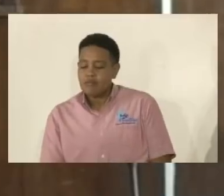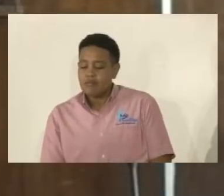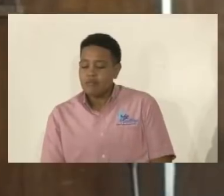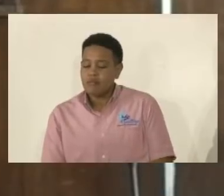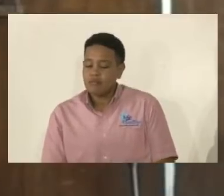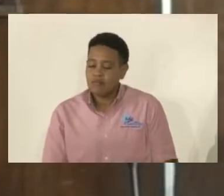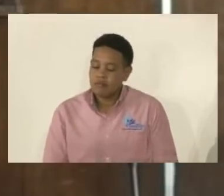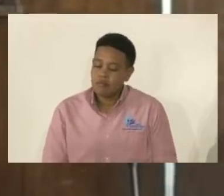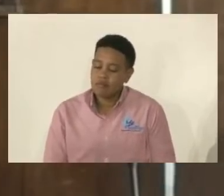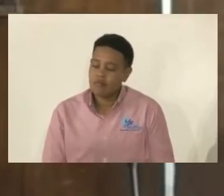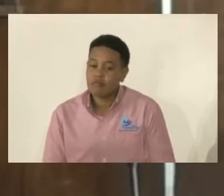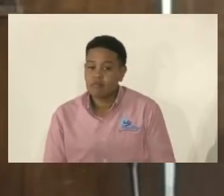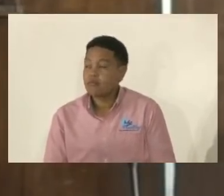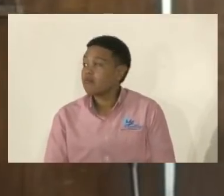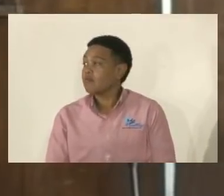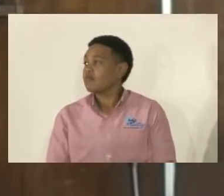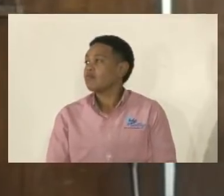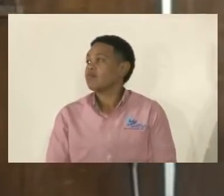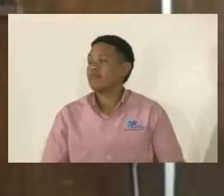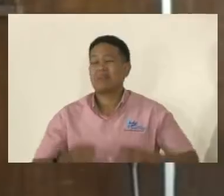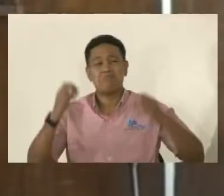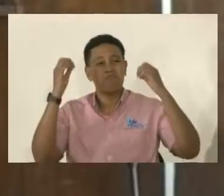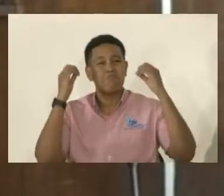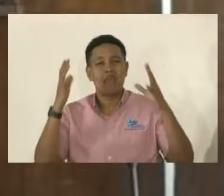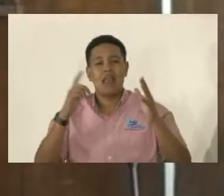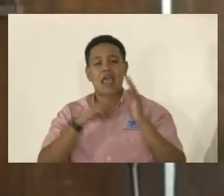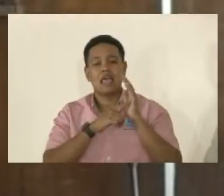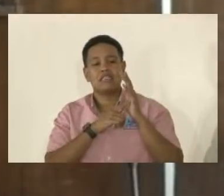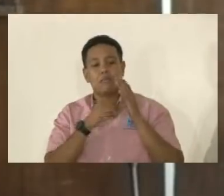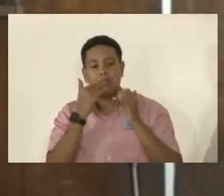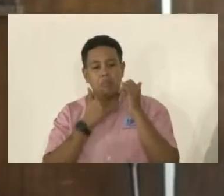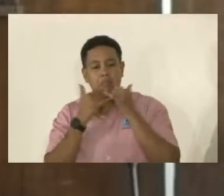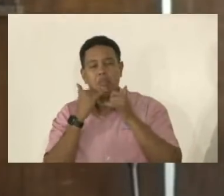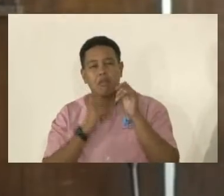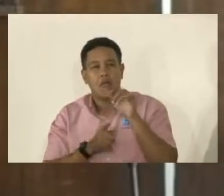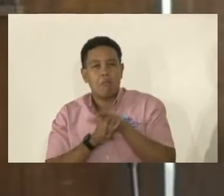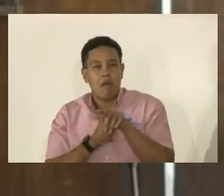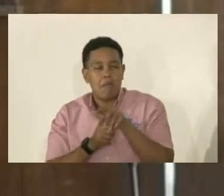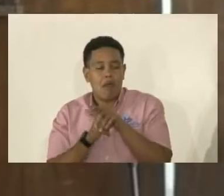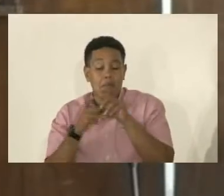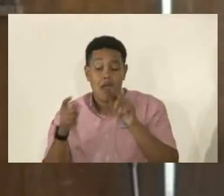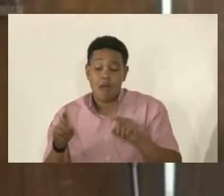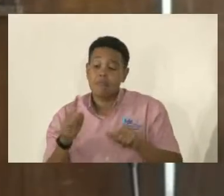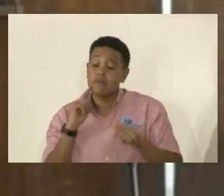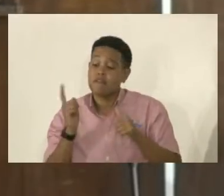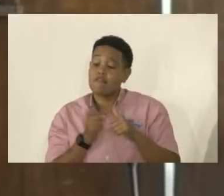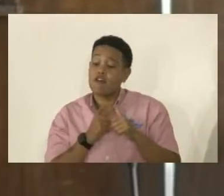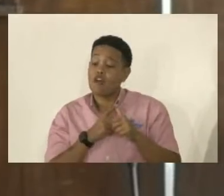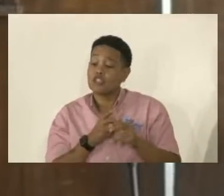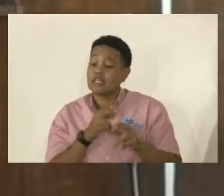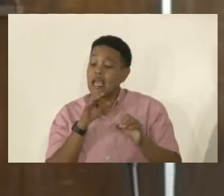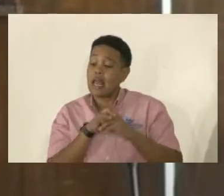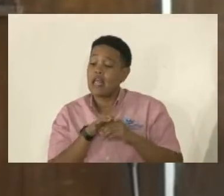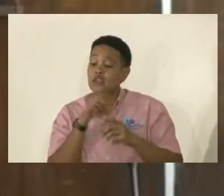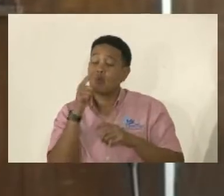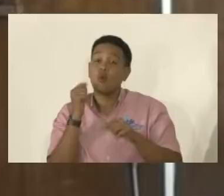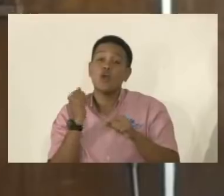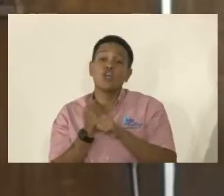There are many examples of serious missteps. The first was calling an election a year